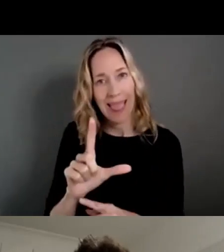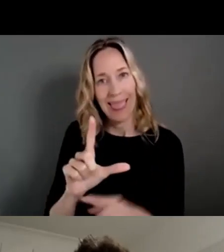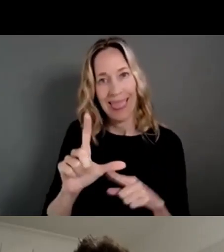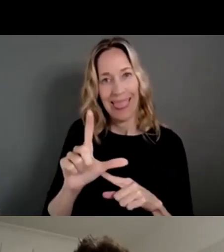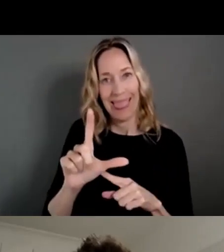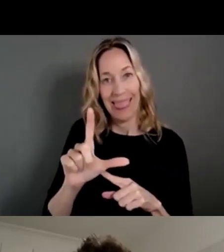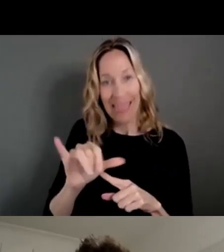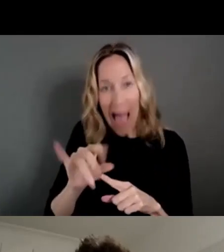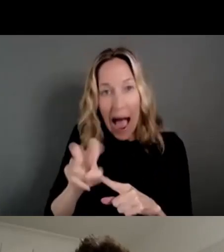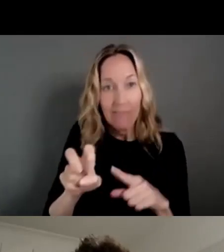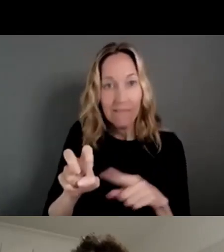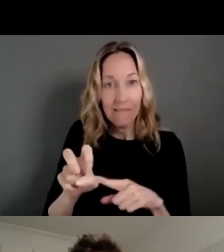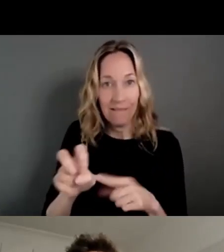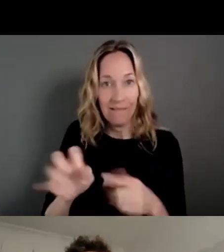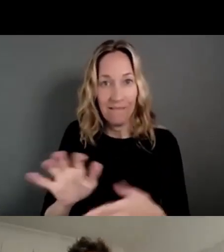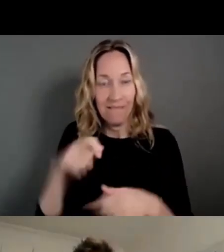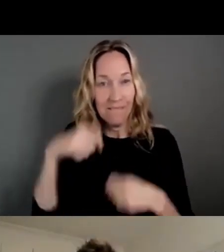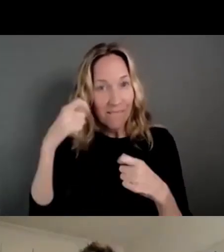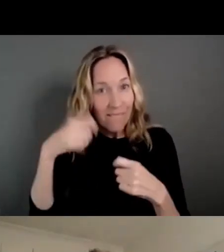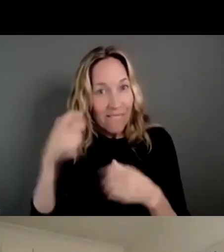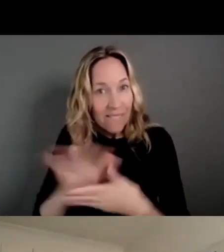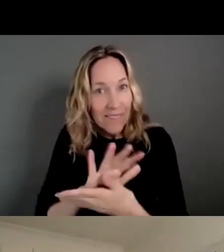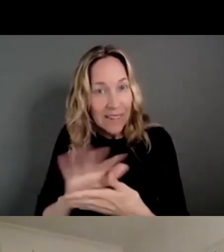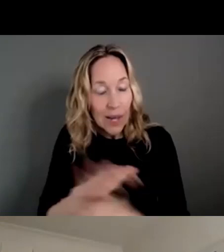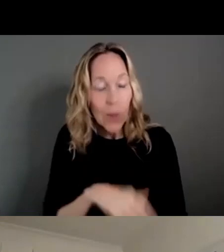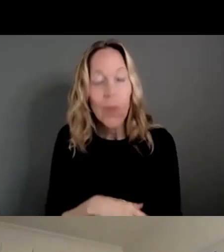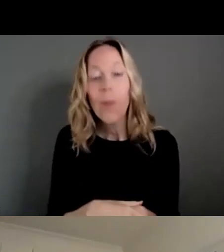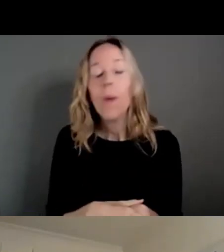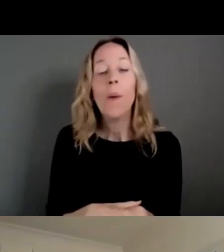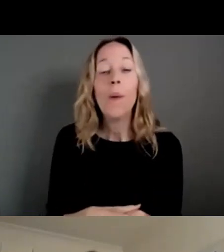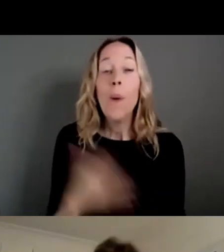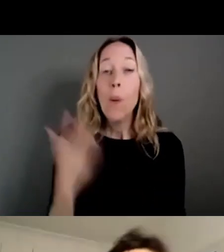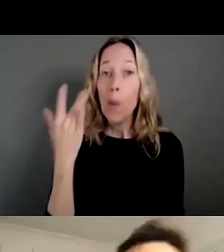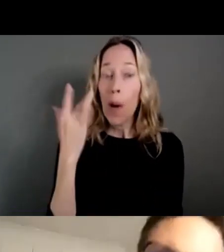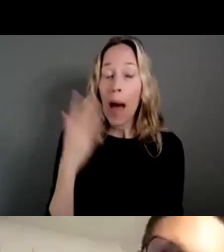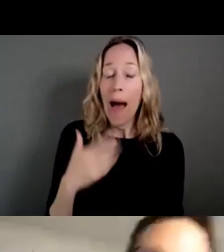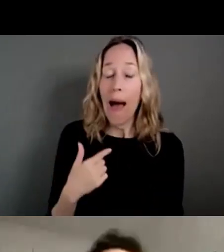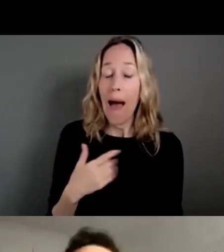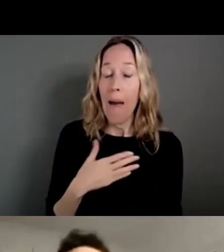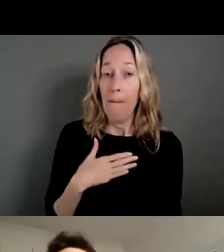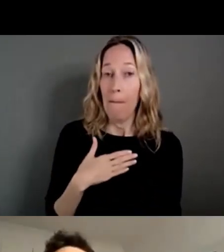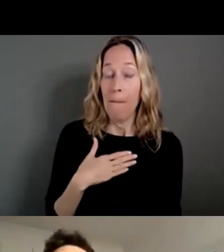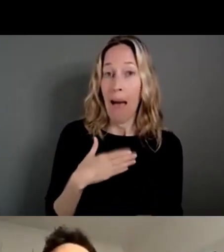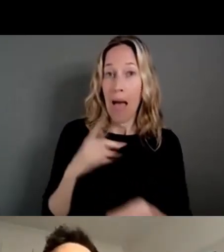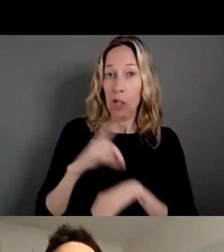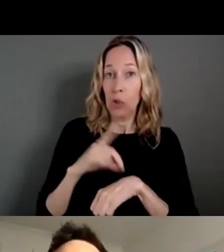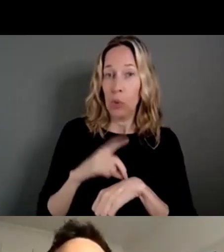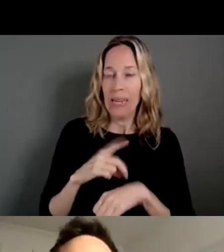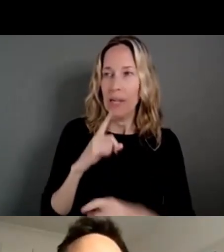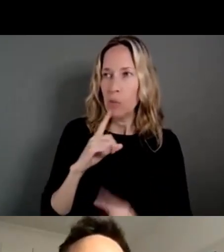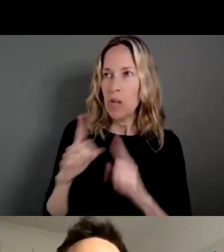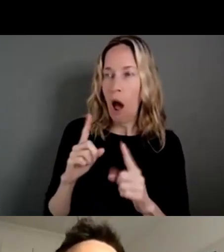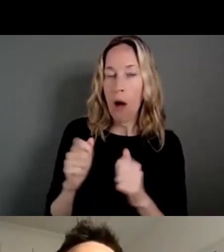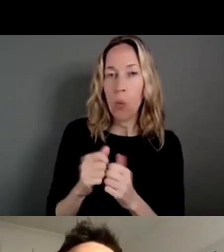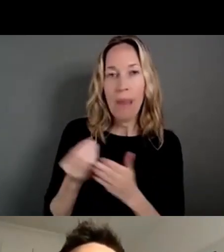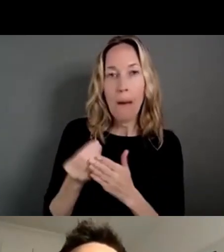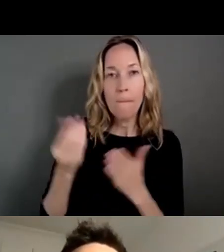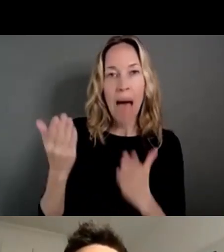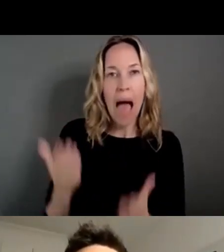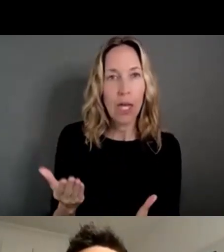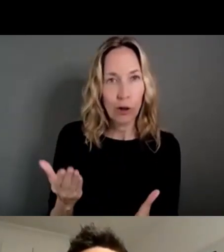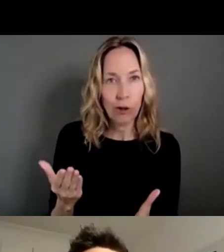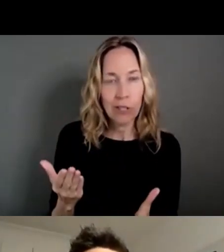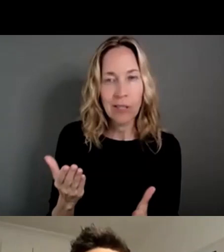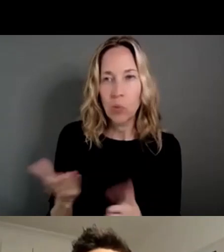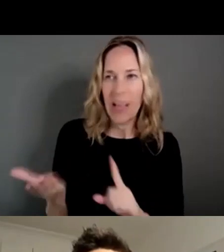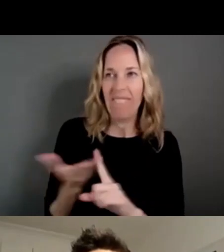what we are, it's my job to talk to the buyers that are out there to get you work. And part of that is